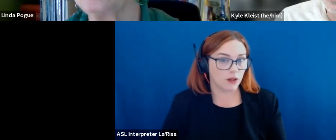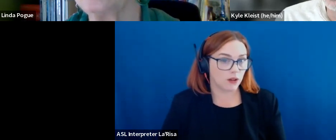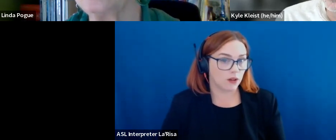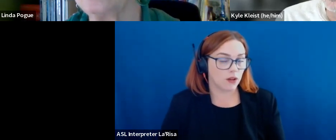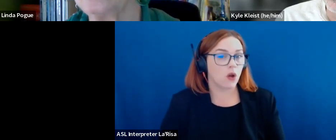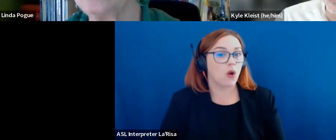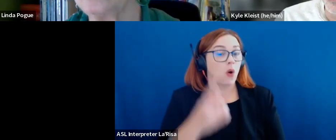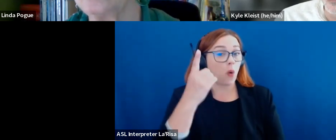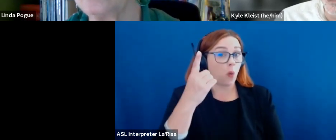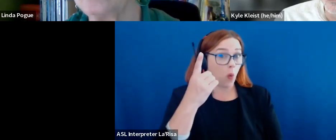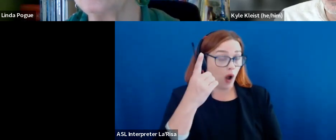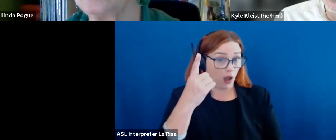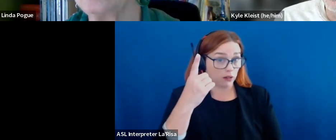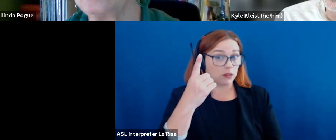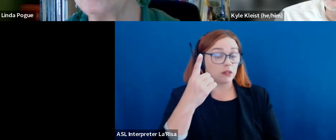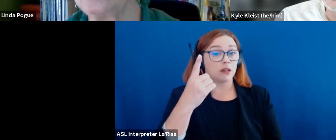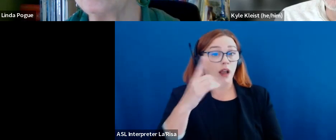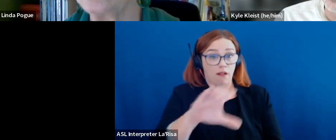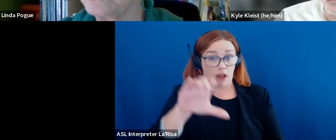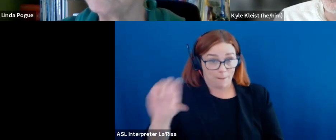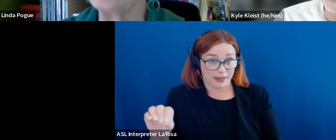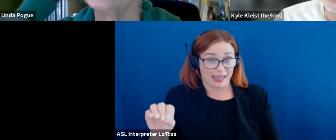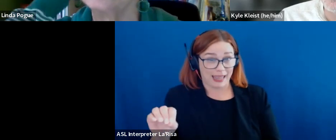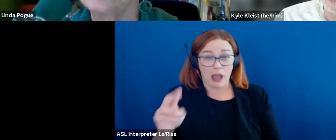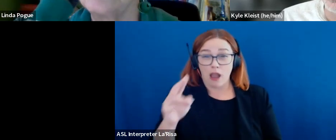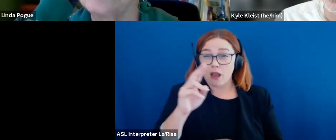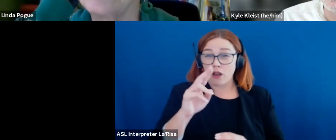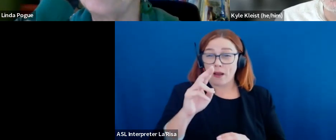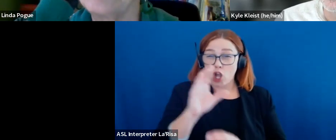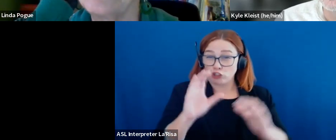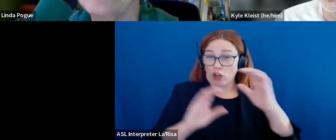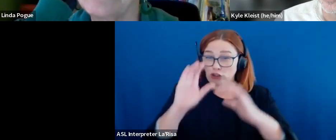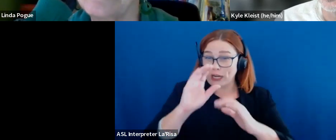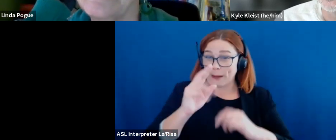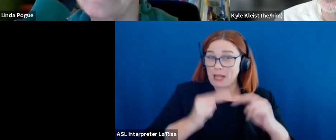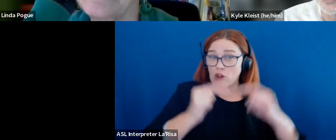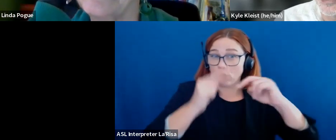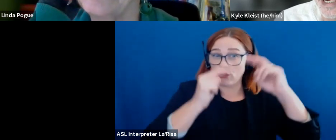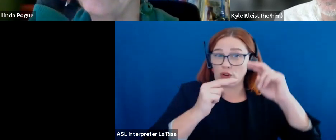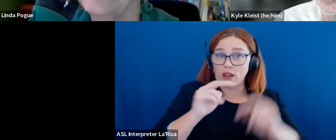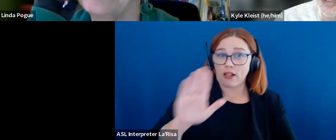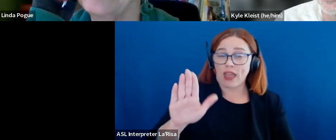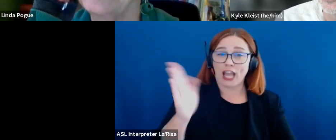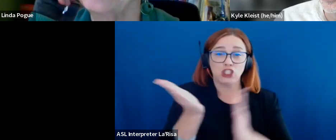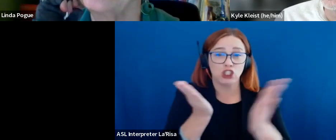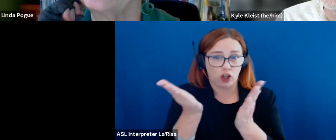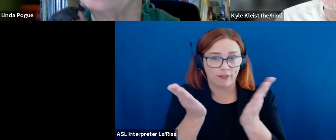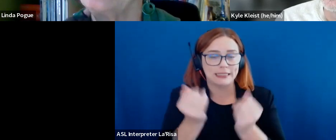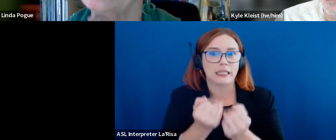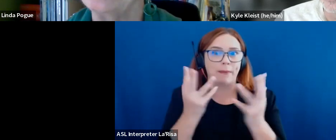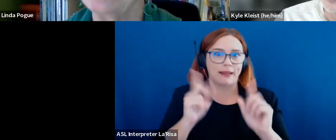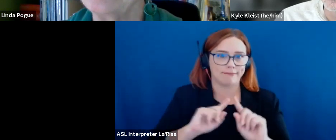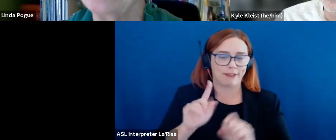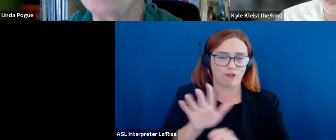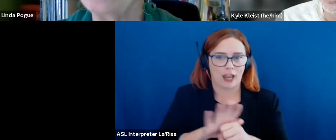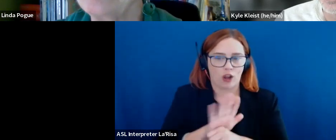of builders in our area. So they were doing some ramps and stuff for us, but one of the things they wanted was to be able to advertise that they do